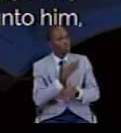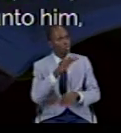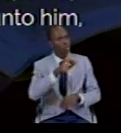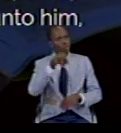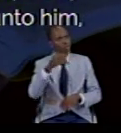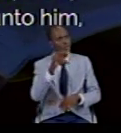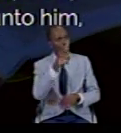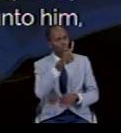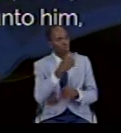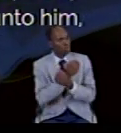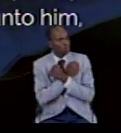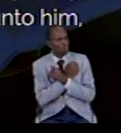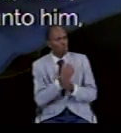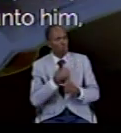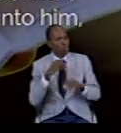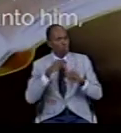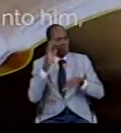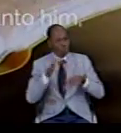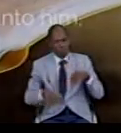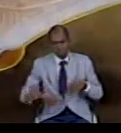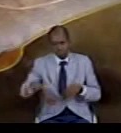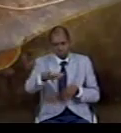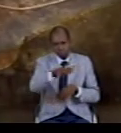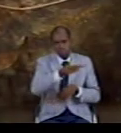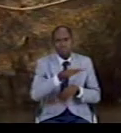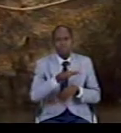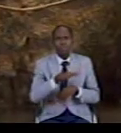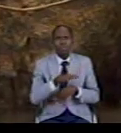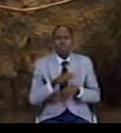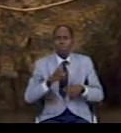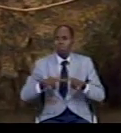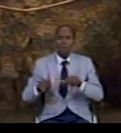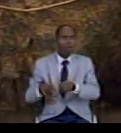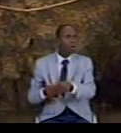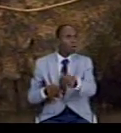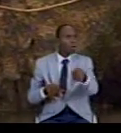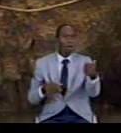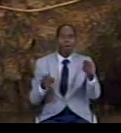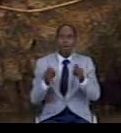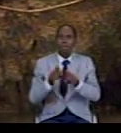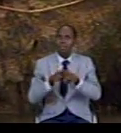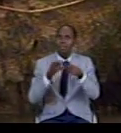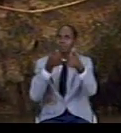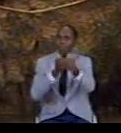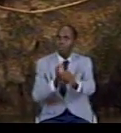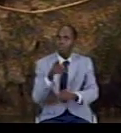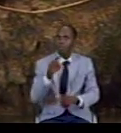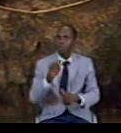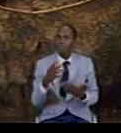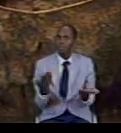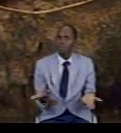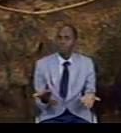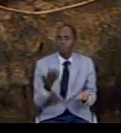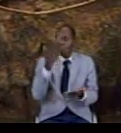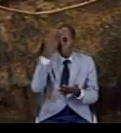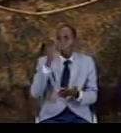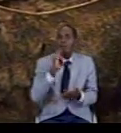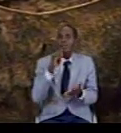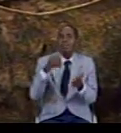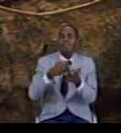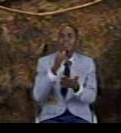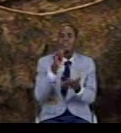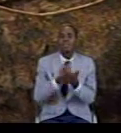me more than these? Well, but other people followed after Peter. Why is it that